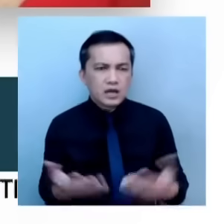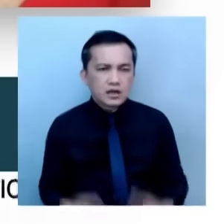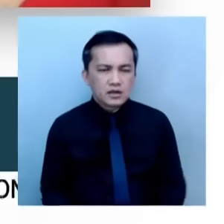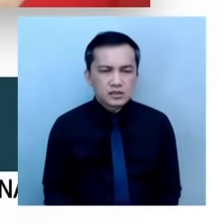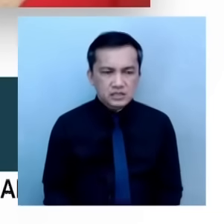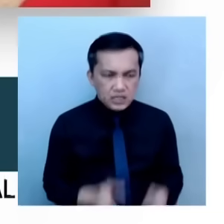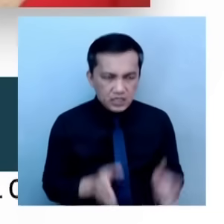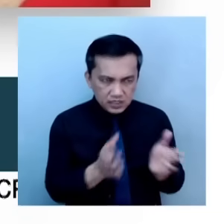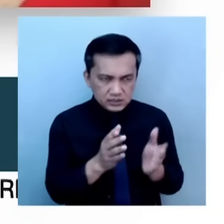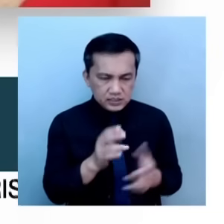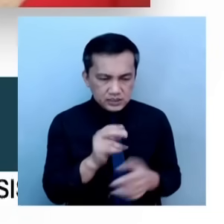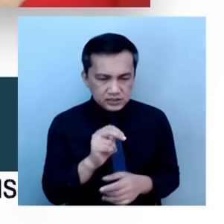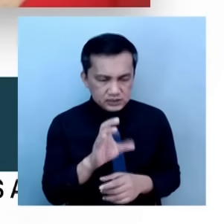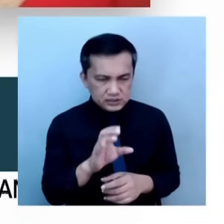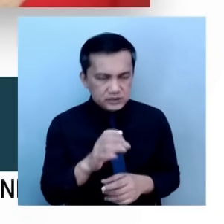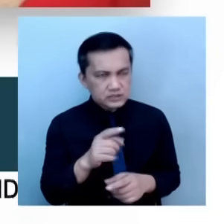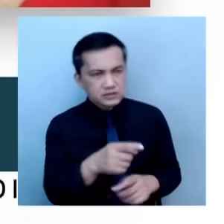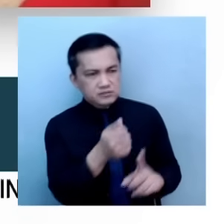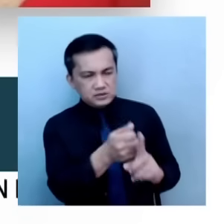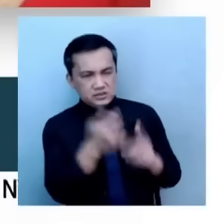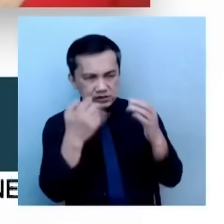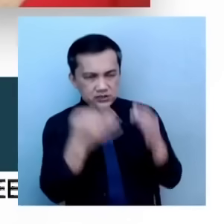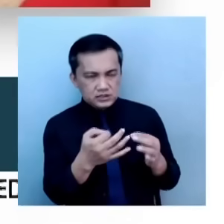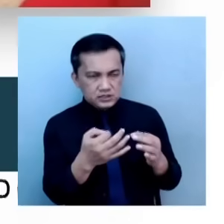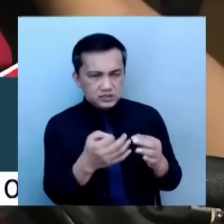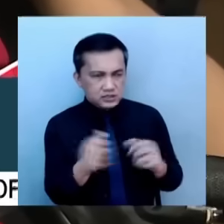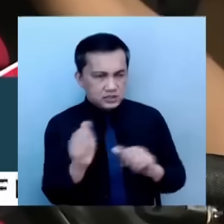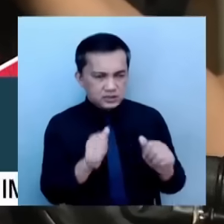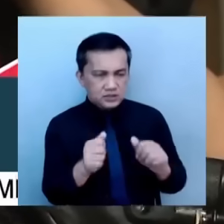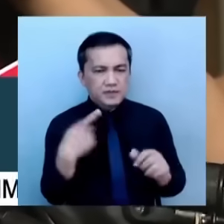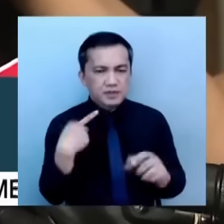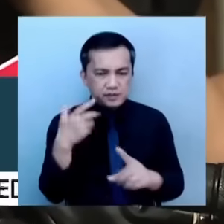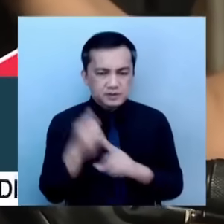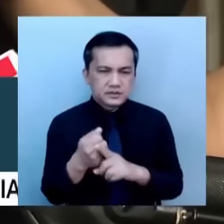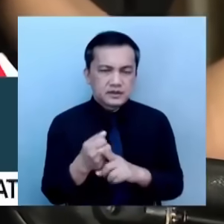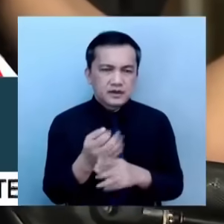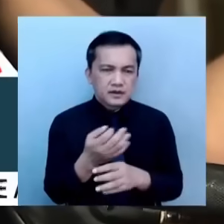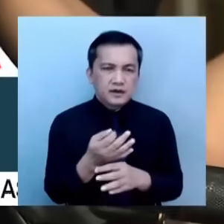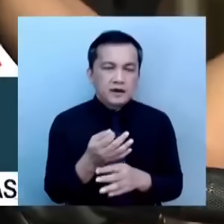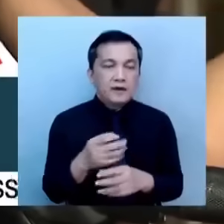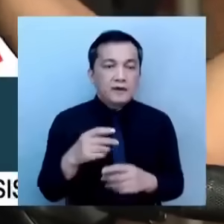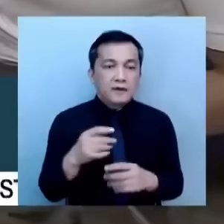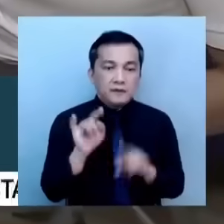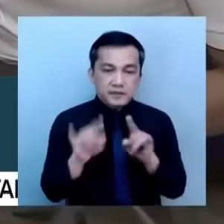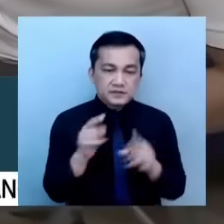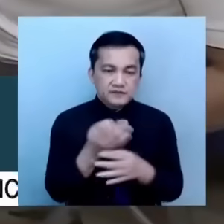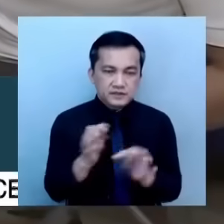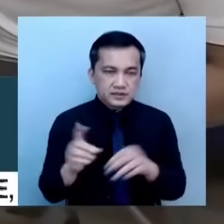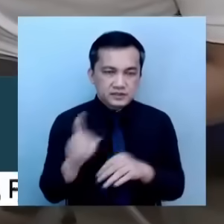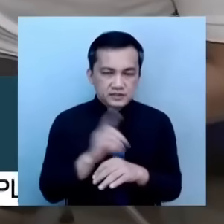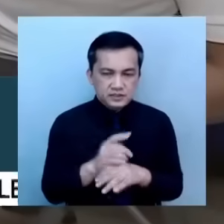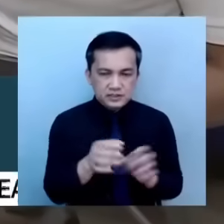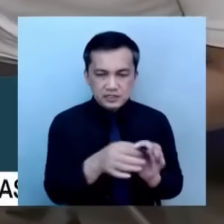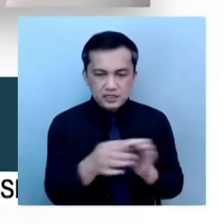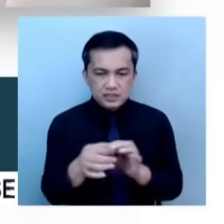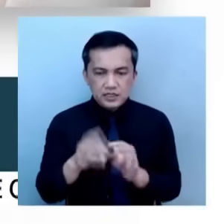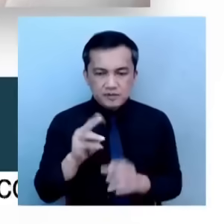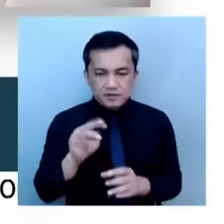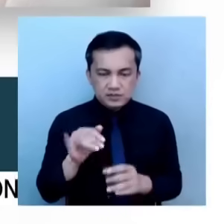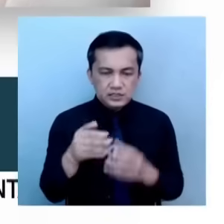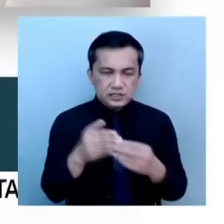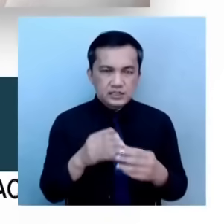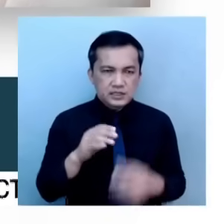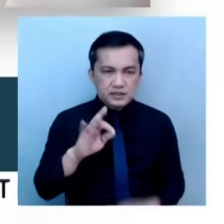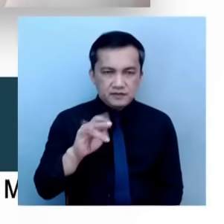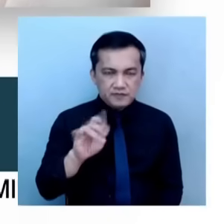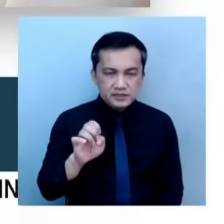judicious, saying such action may have a chilling effect on press freedom. The NTC finds another ally in House Deputy Minority Leader Franz Castro, who believes